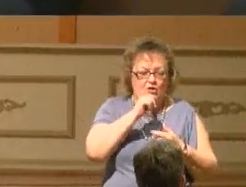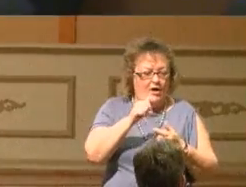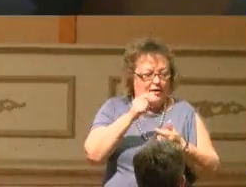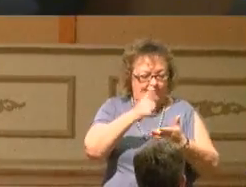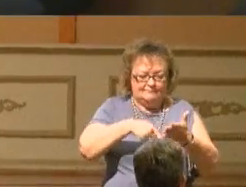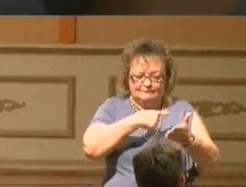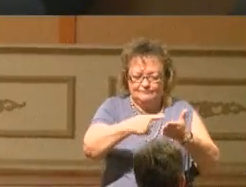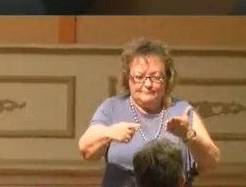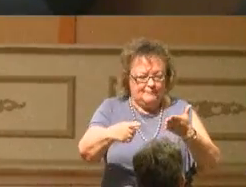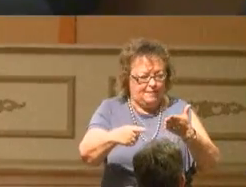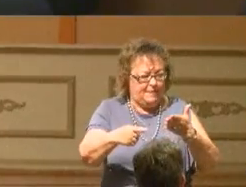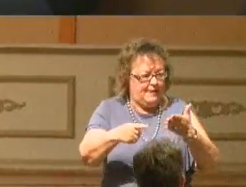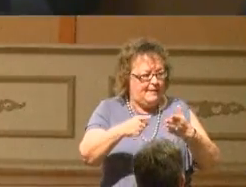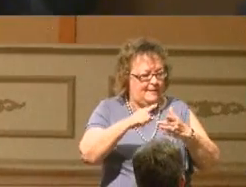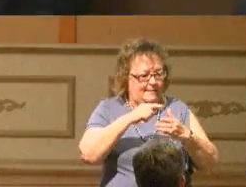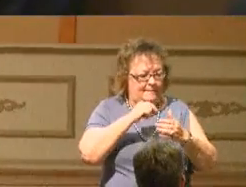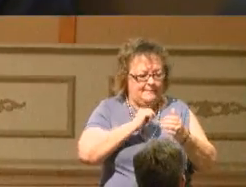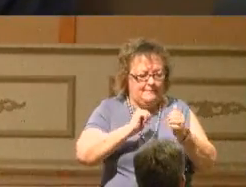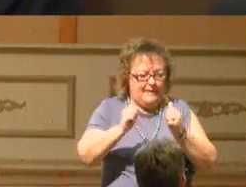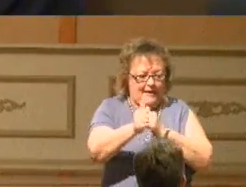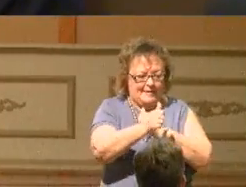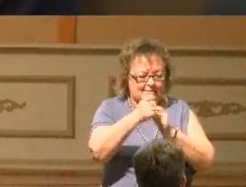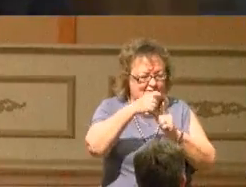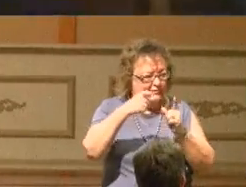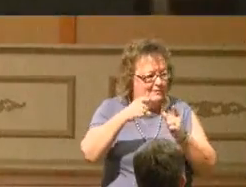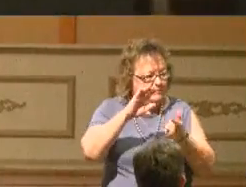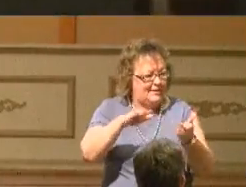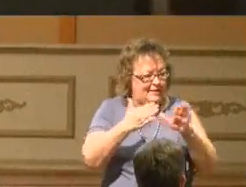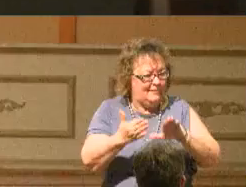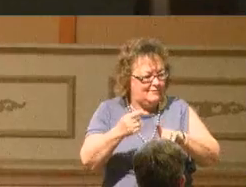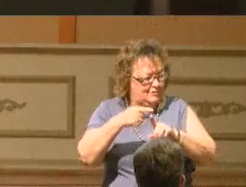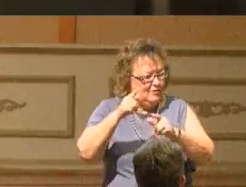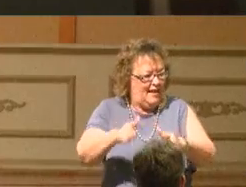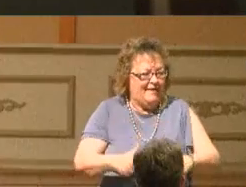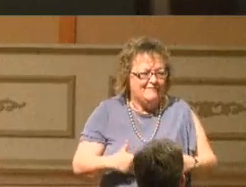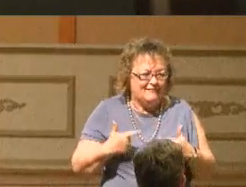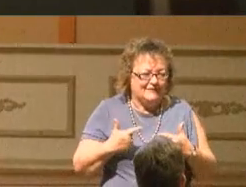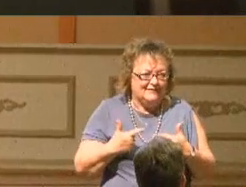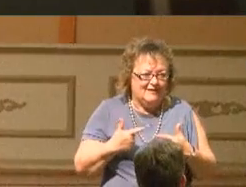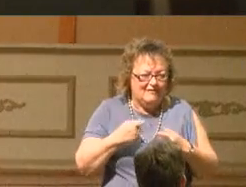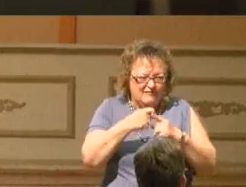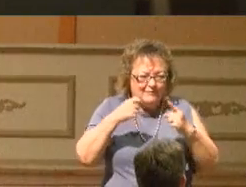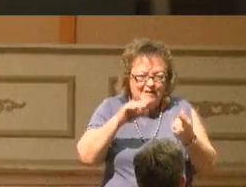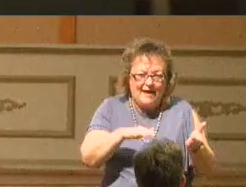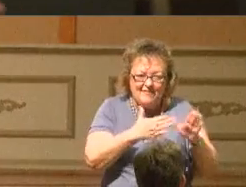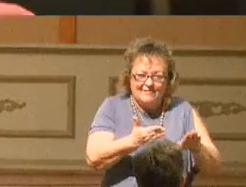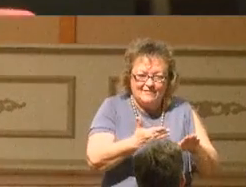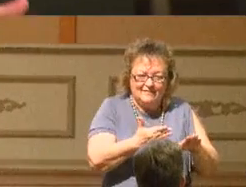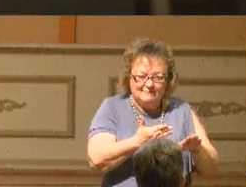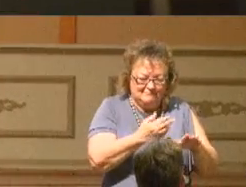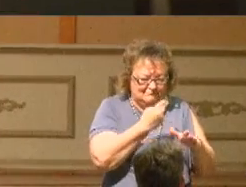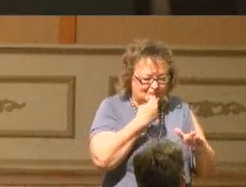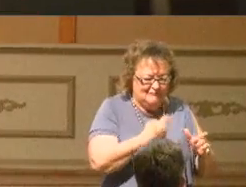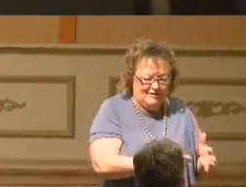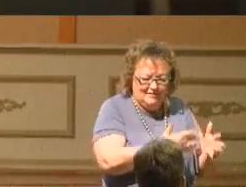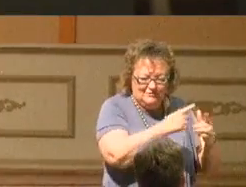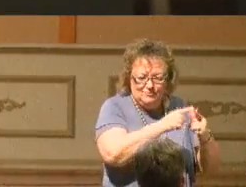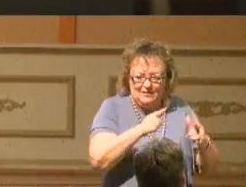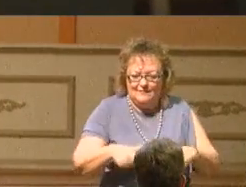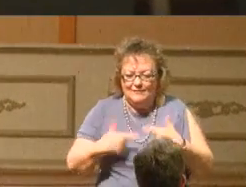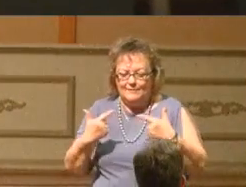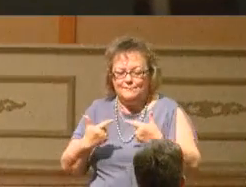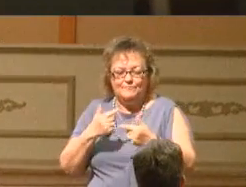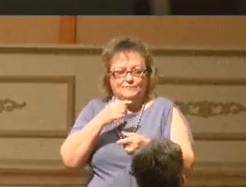condemnation, but is passed from death unto life. From death unto life.